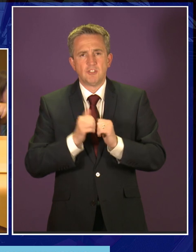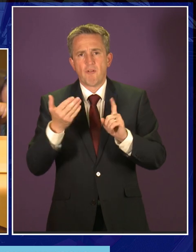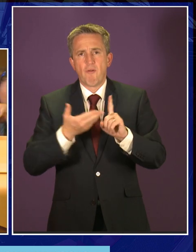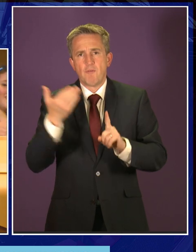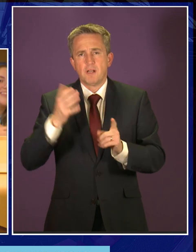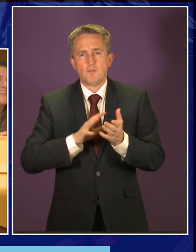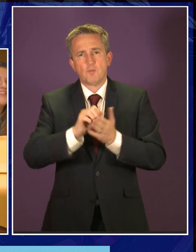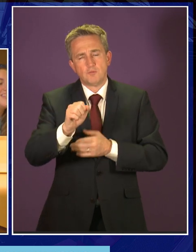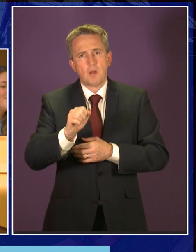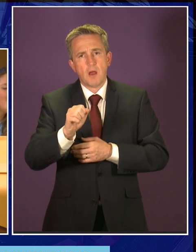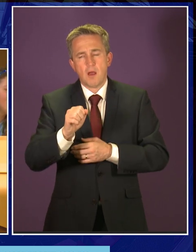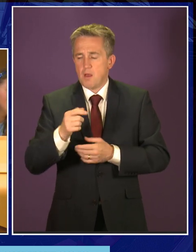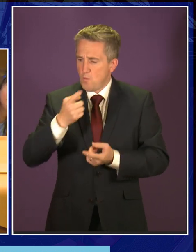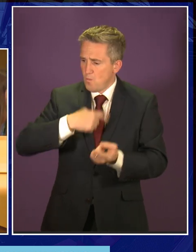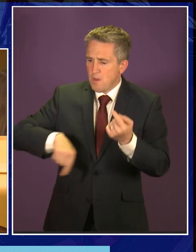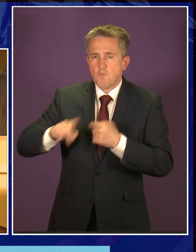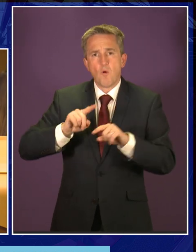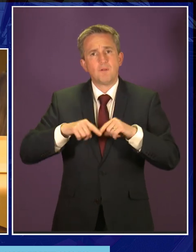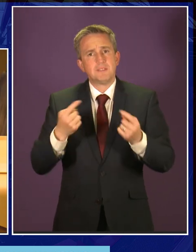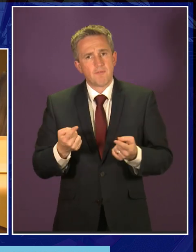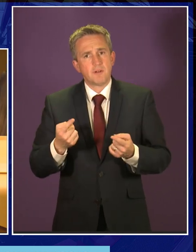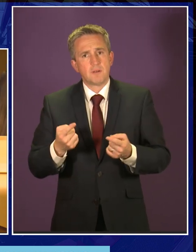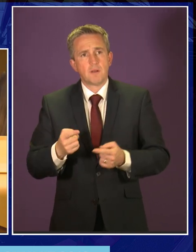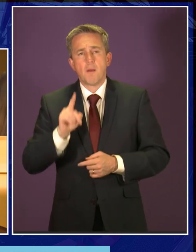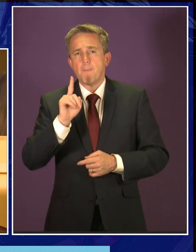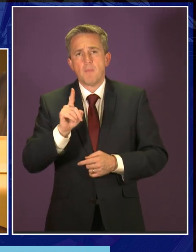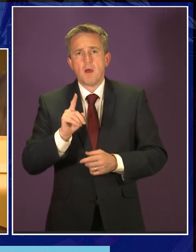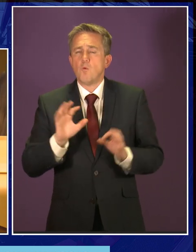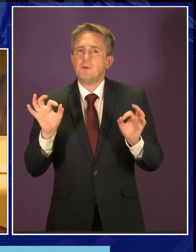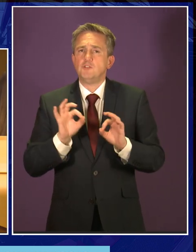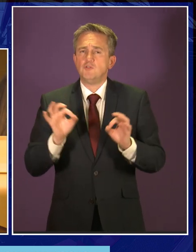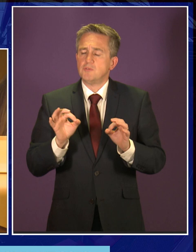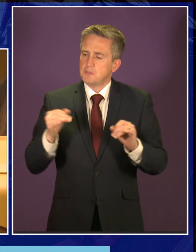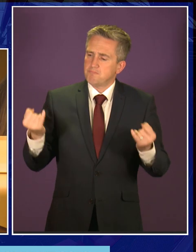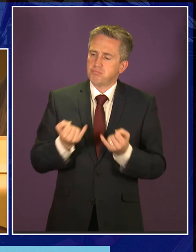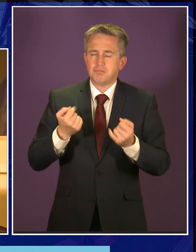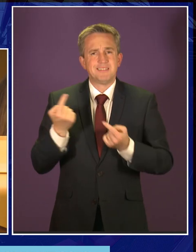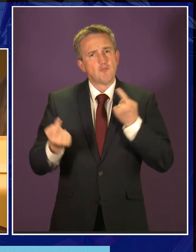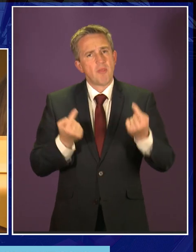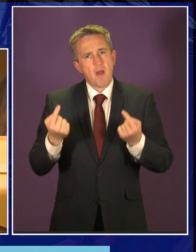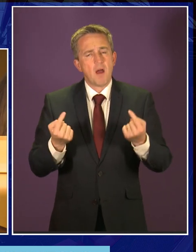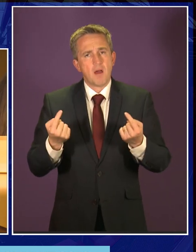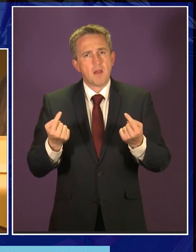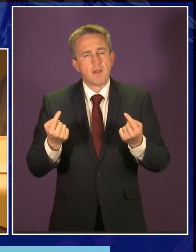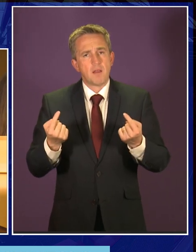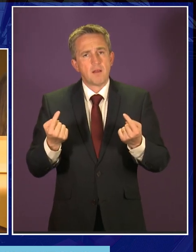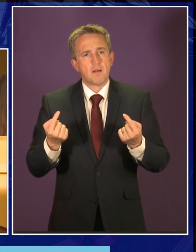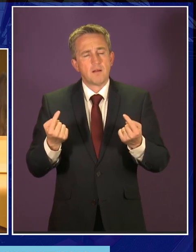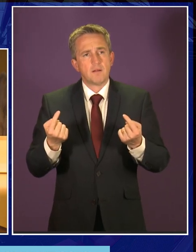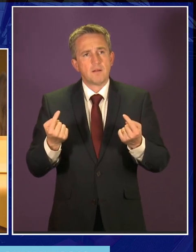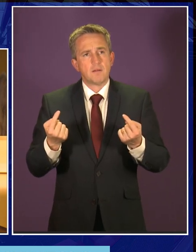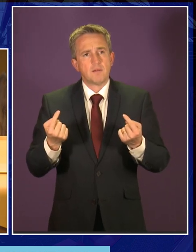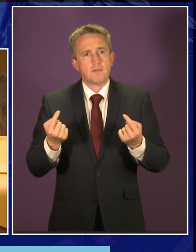people, we are different, but that differences should not be at the expense of one another. However, there is a wide